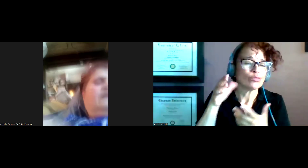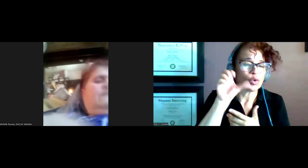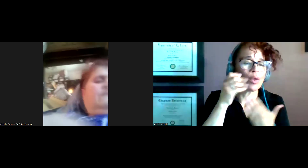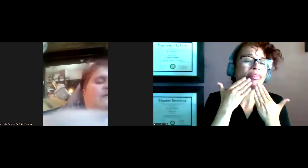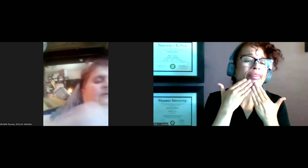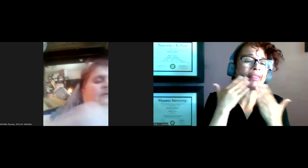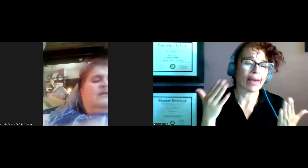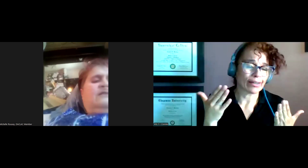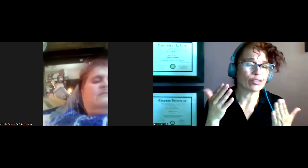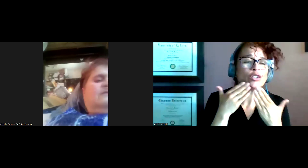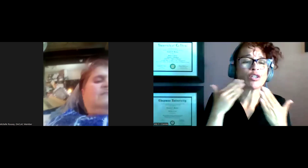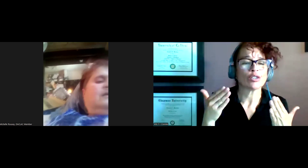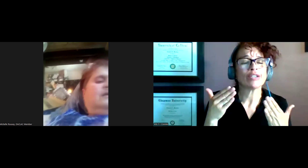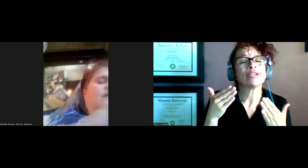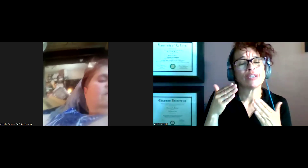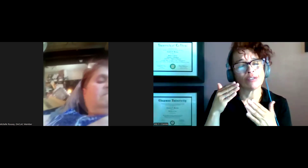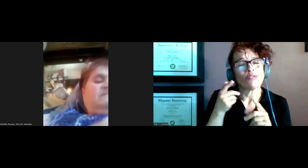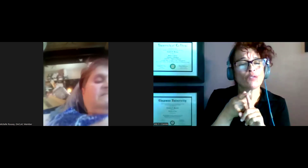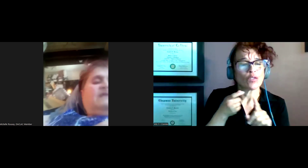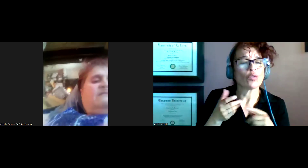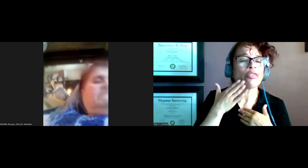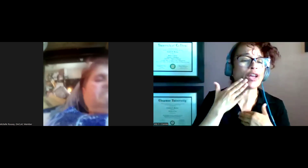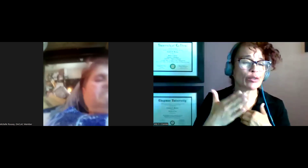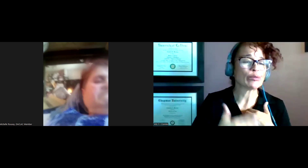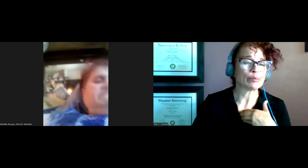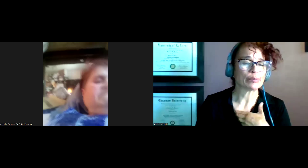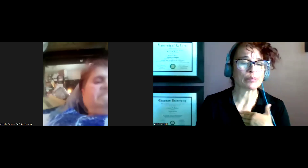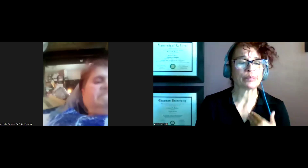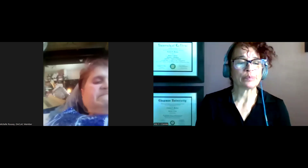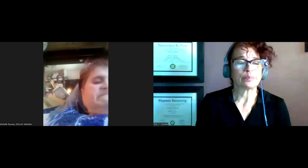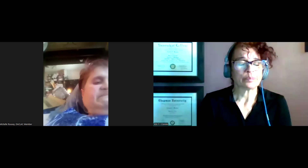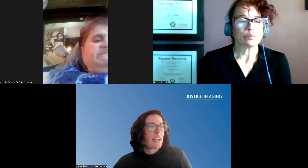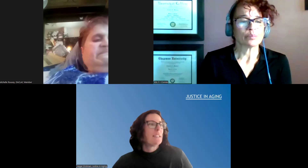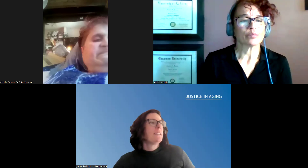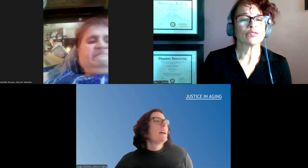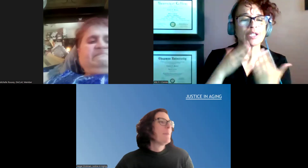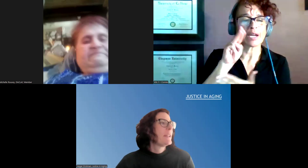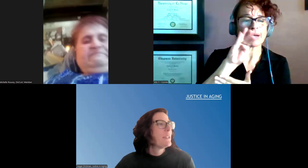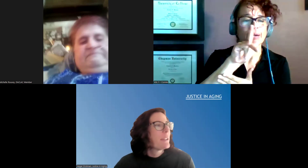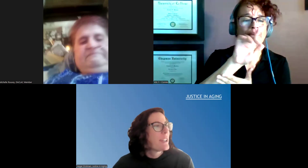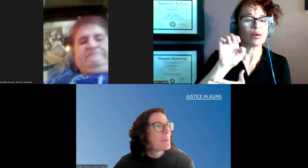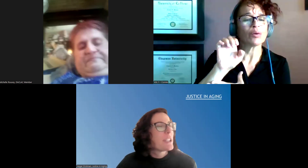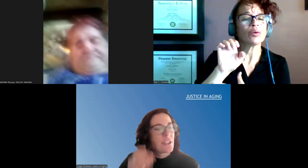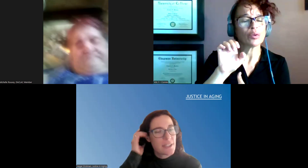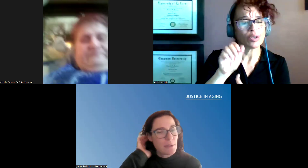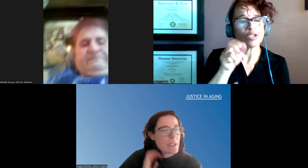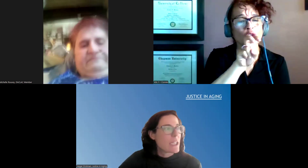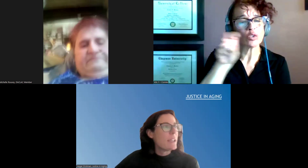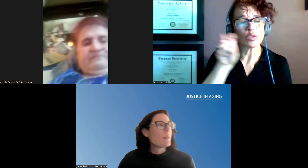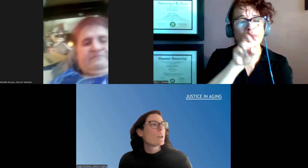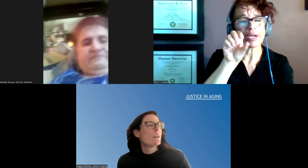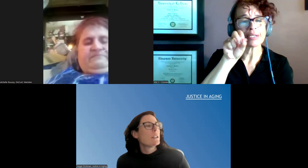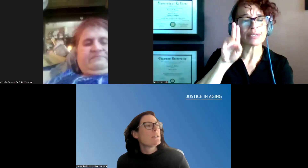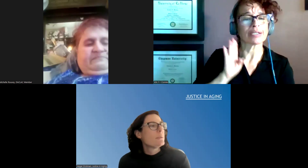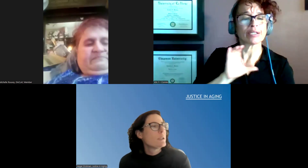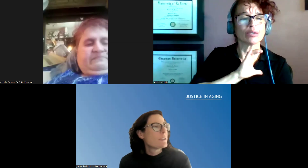you, Hagar, and thank you to the committee. Thank you. Thank you, Michelle, and to the Transportation Subcommittee.